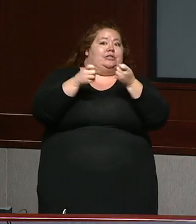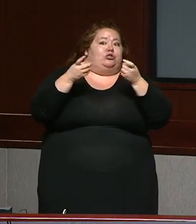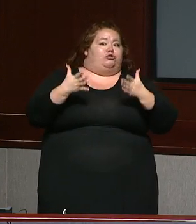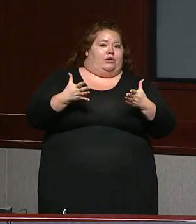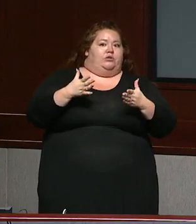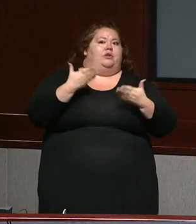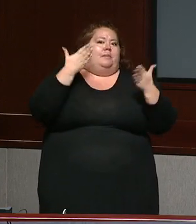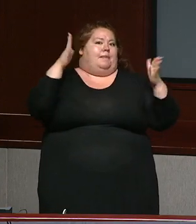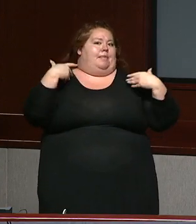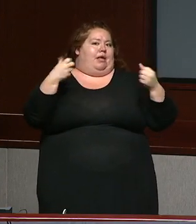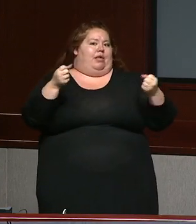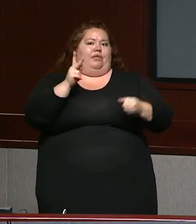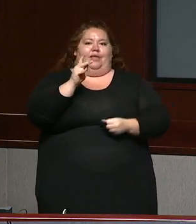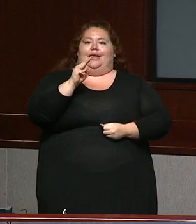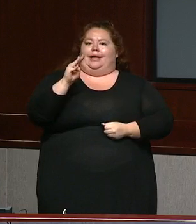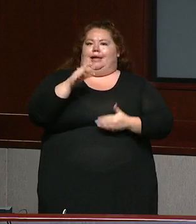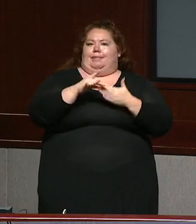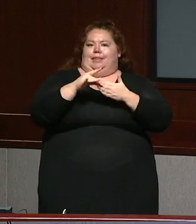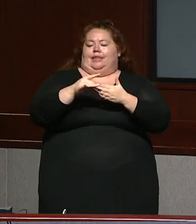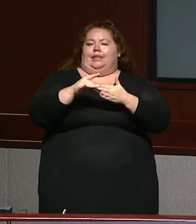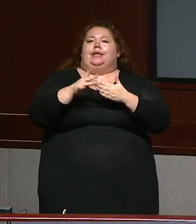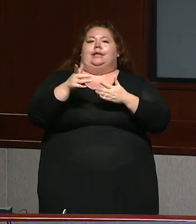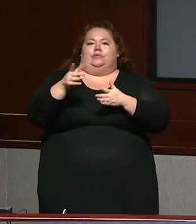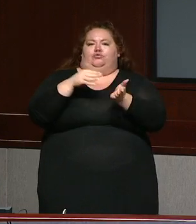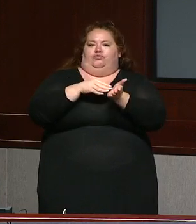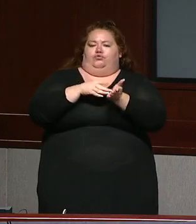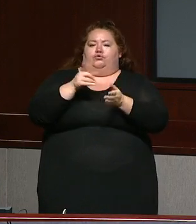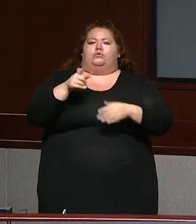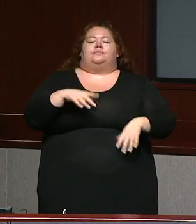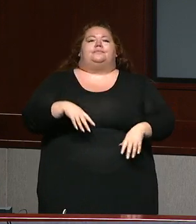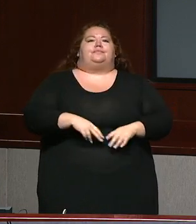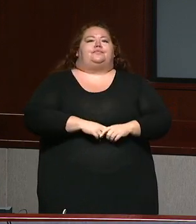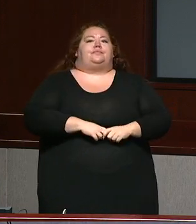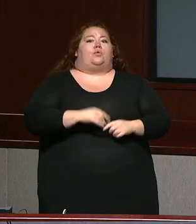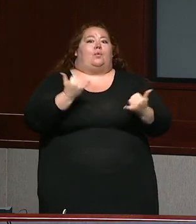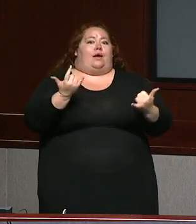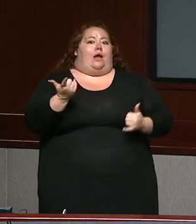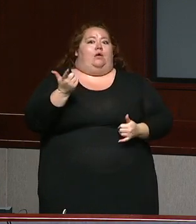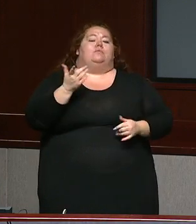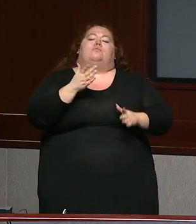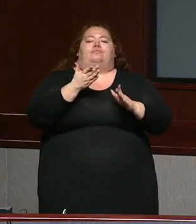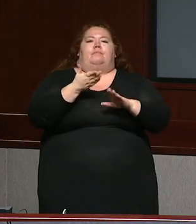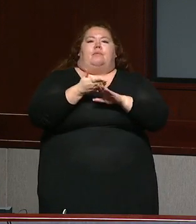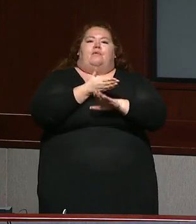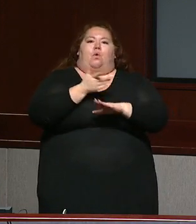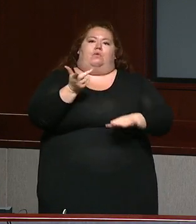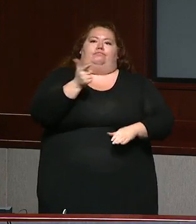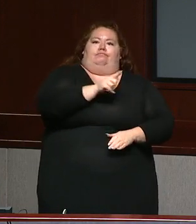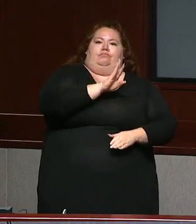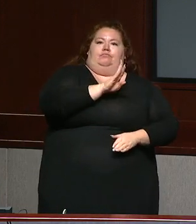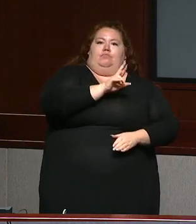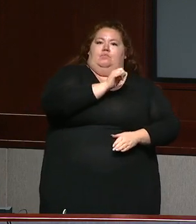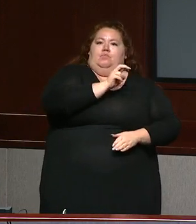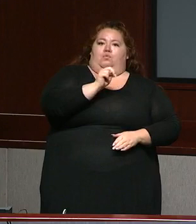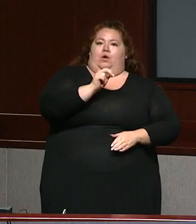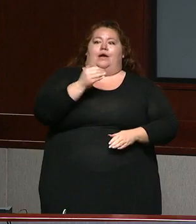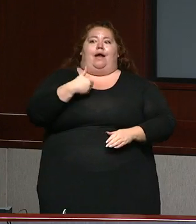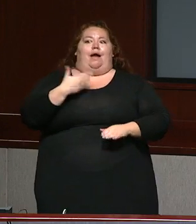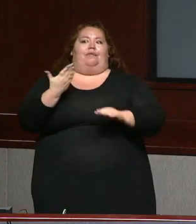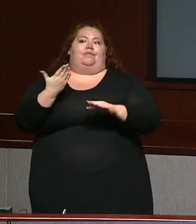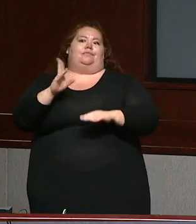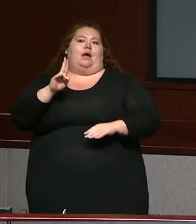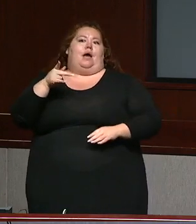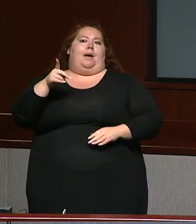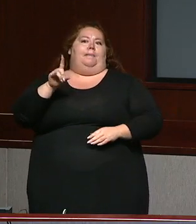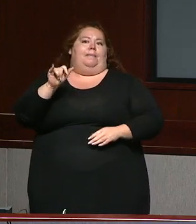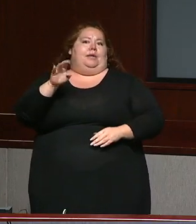and Kim Hernandez, our Lead Epidemiologist. Before I hand it over to Bryn, I'm going to give you an update on our federal mobile site. The site